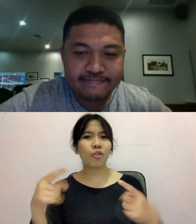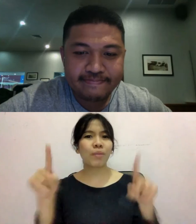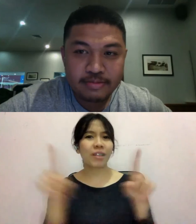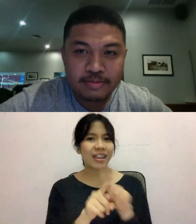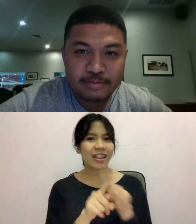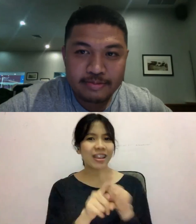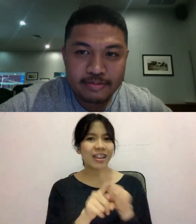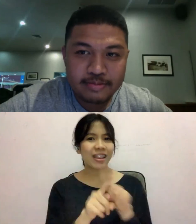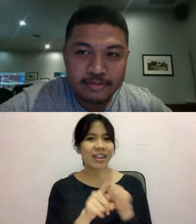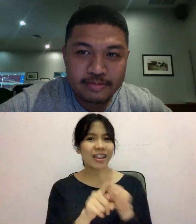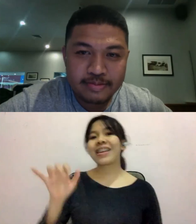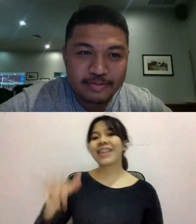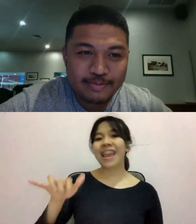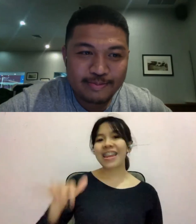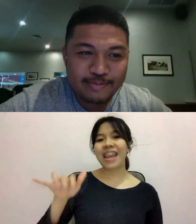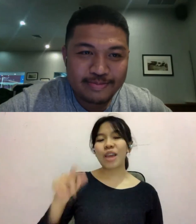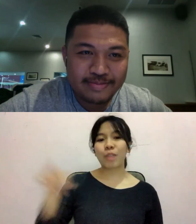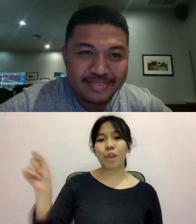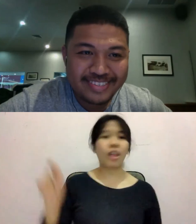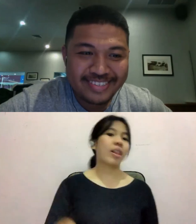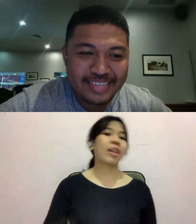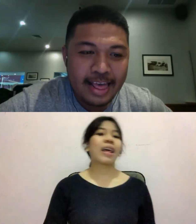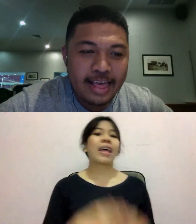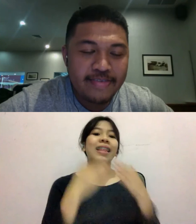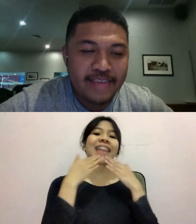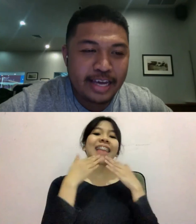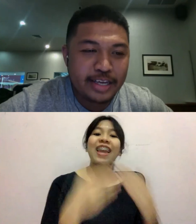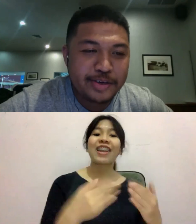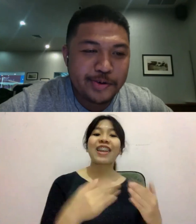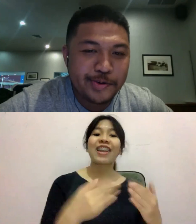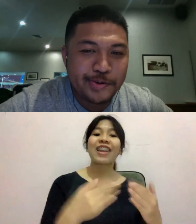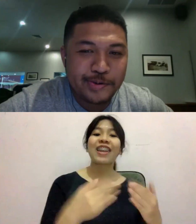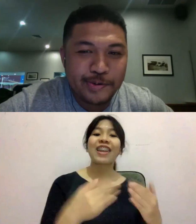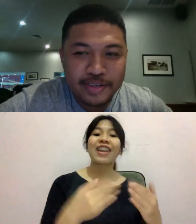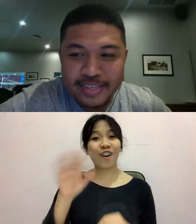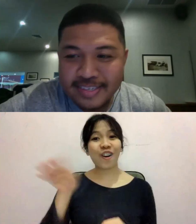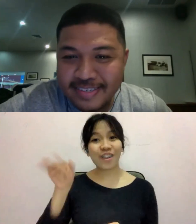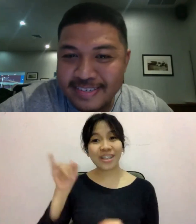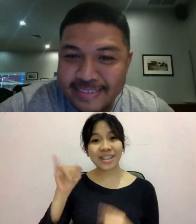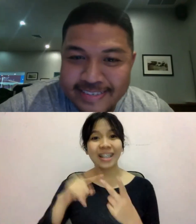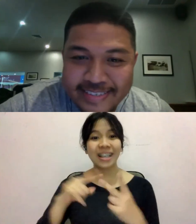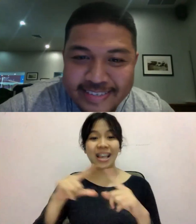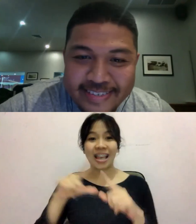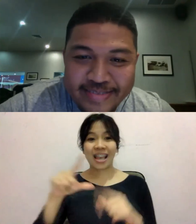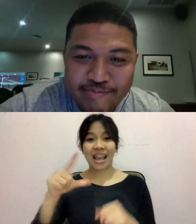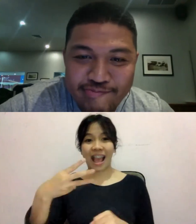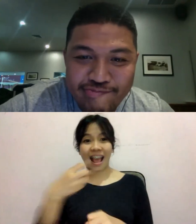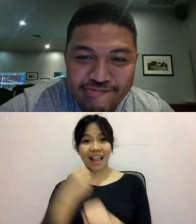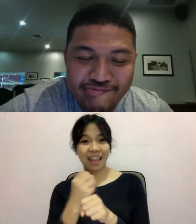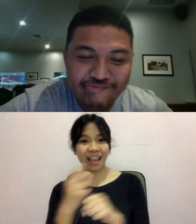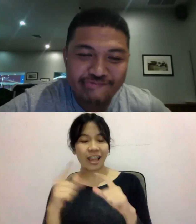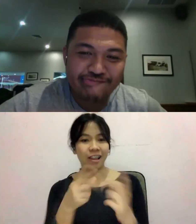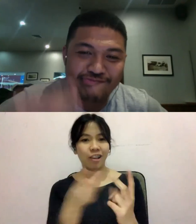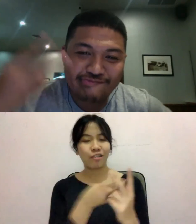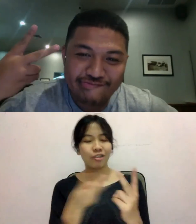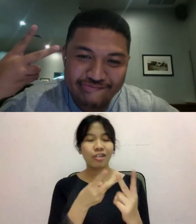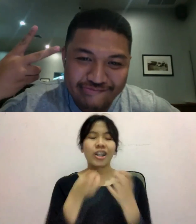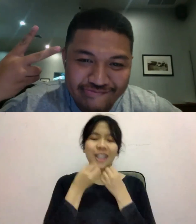Thank you so much, Khozy. Thank you so much, Allegra. Thank This has been a you. very wonderful, warm, intimate